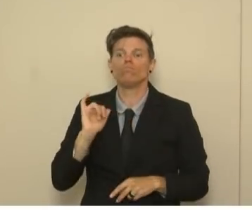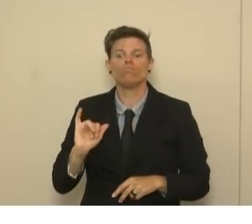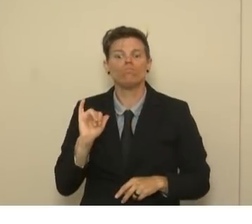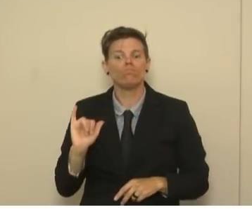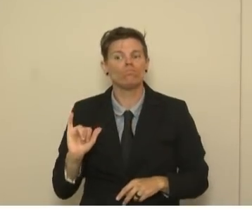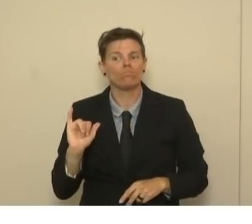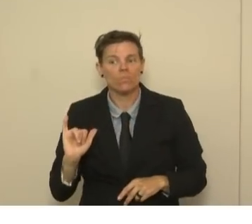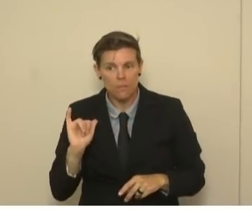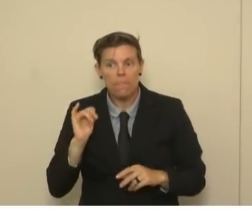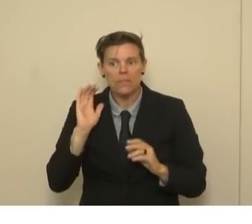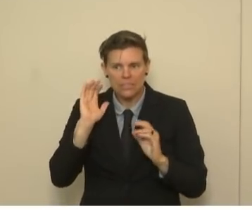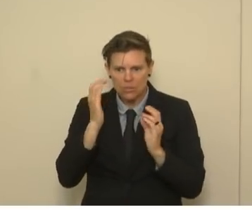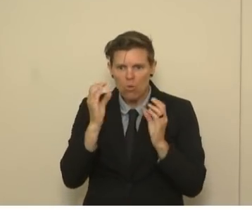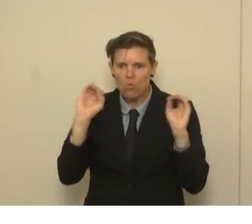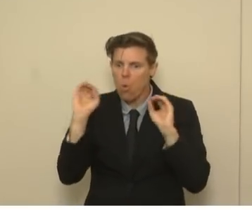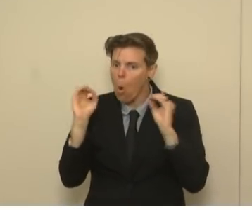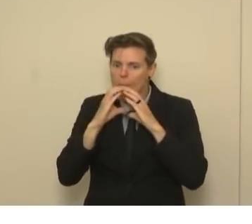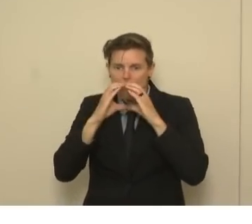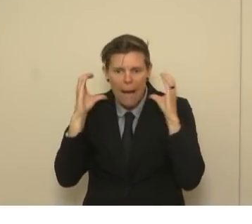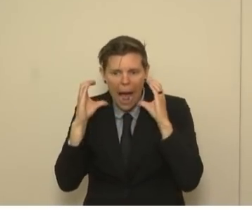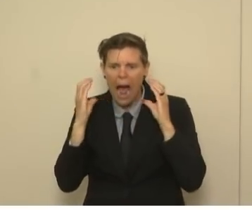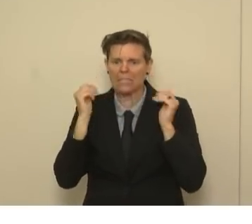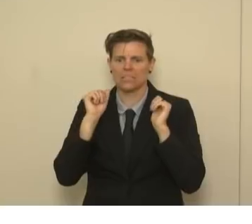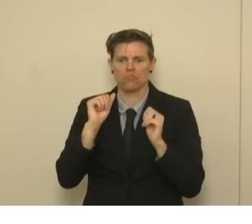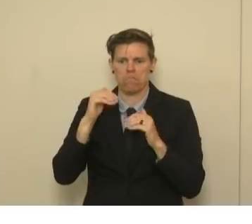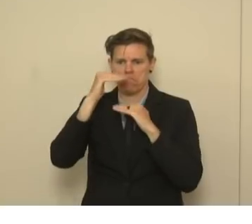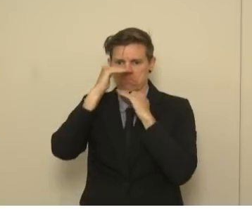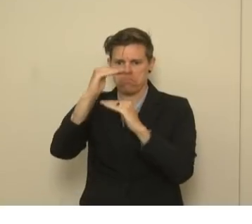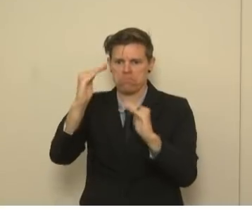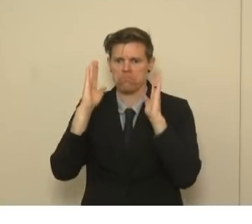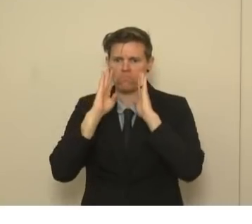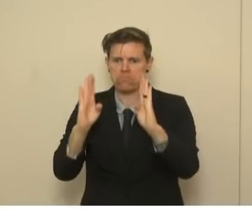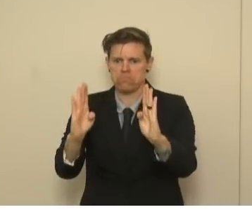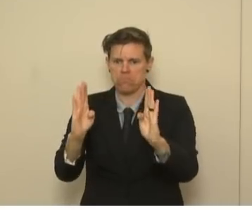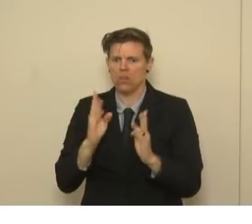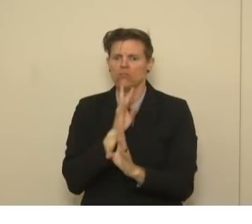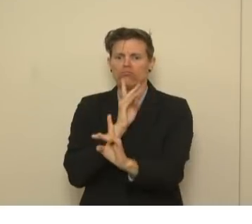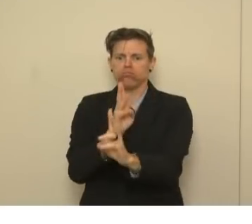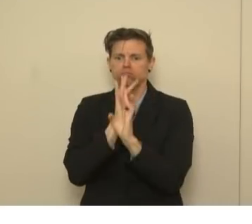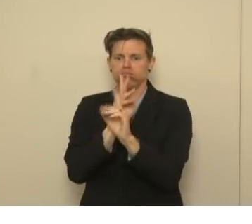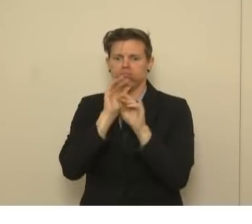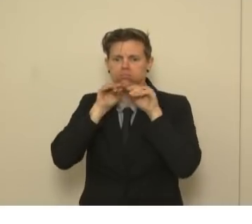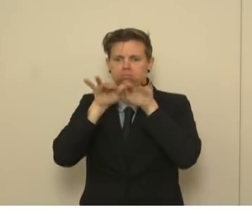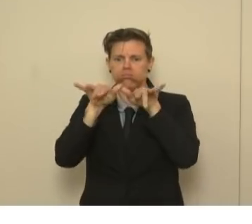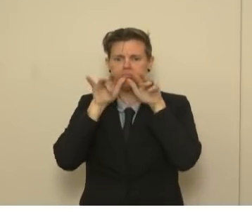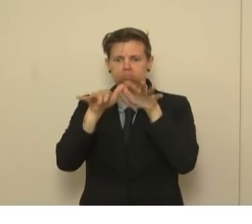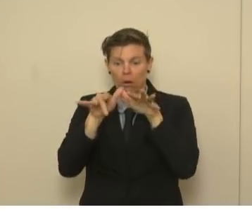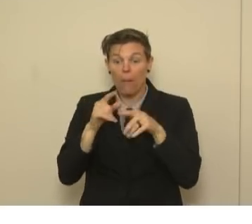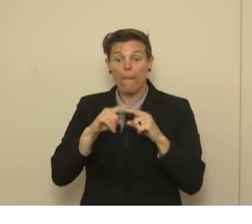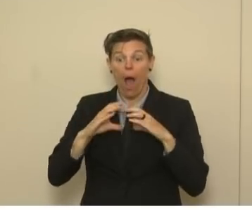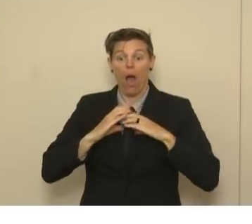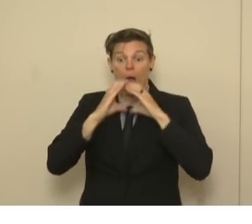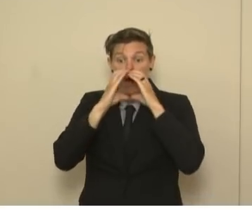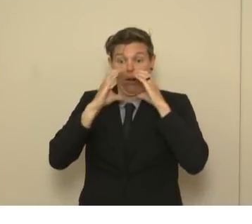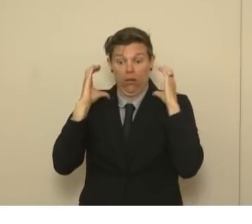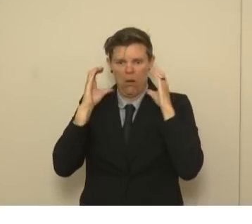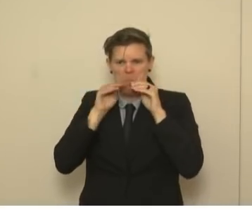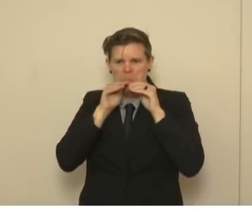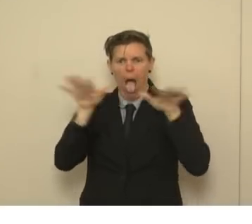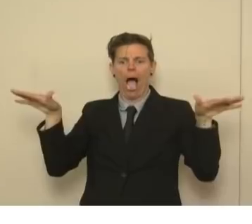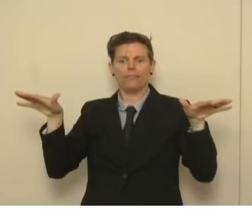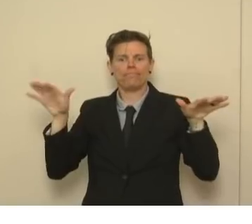think about this, look this up. This will be available online, and when it is, you can click on the title of this slide and you can read the article for